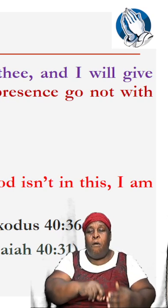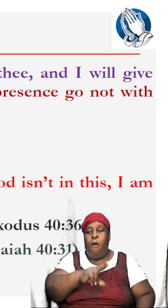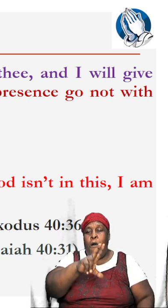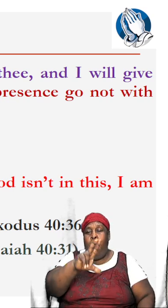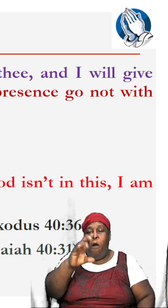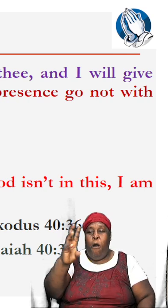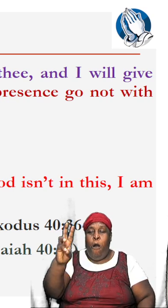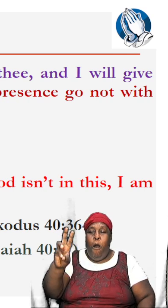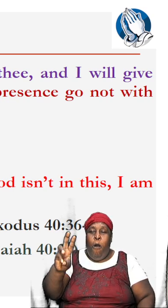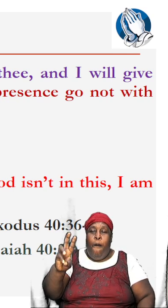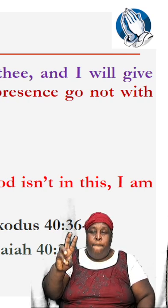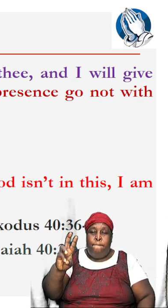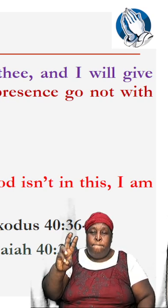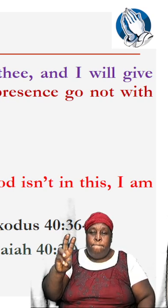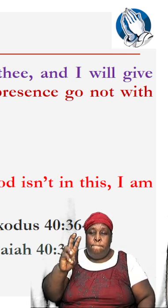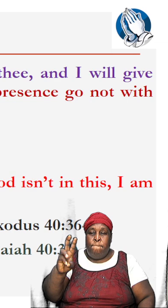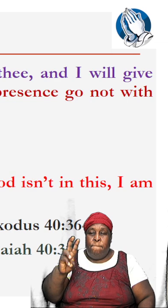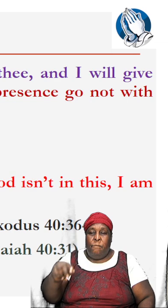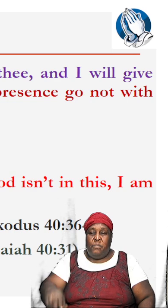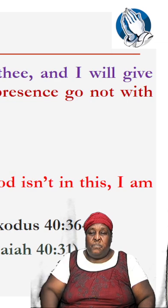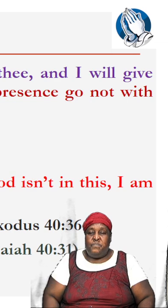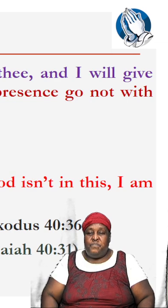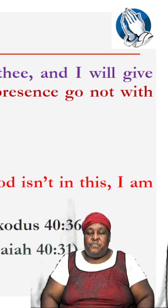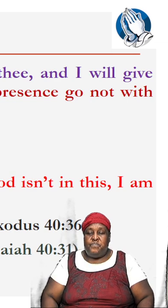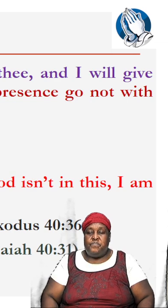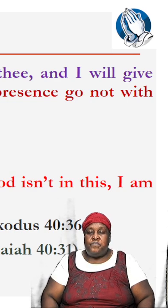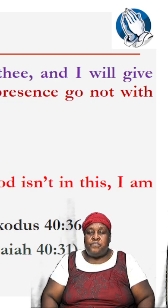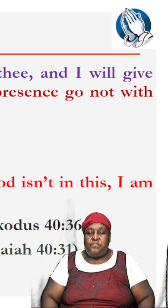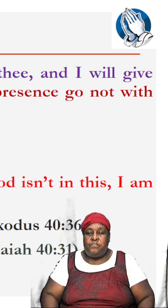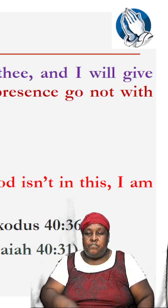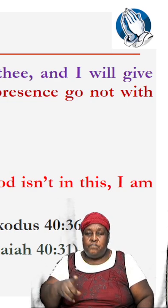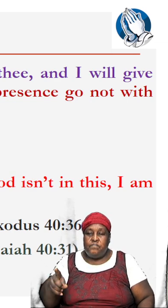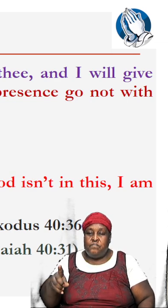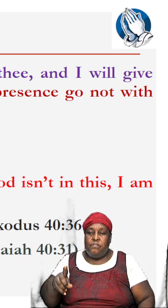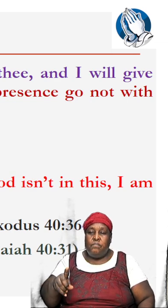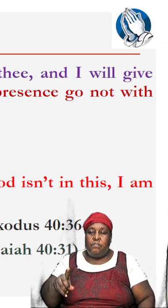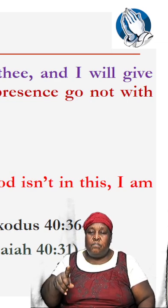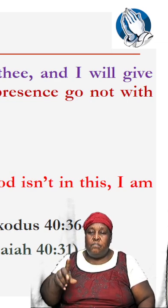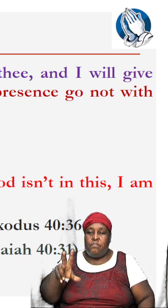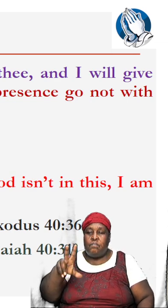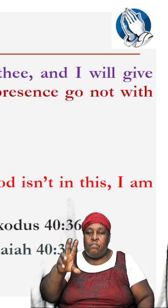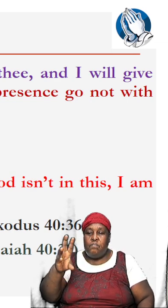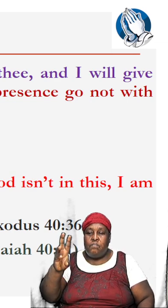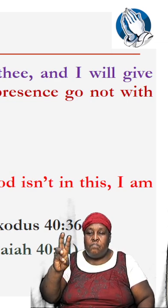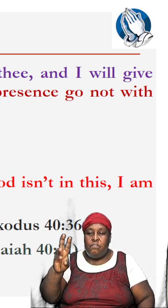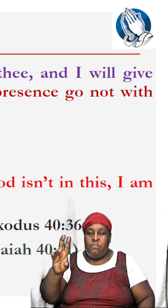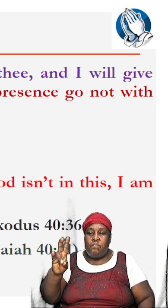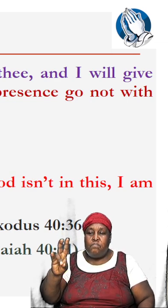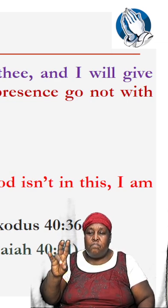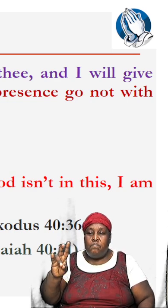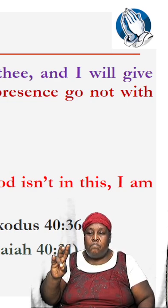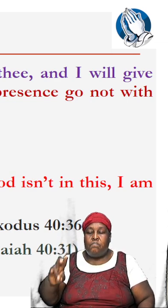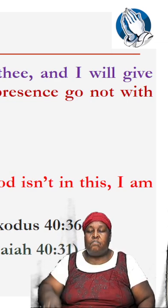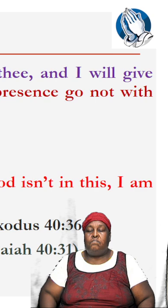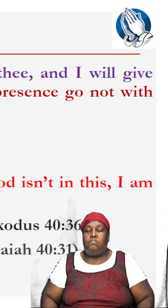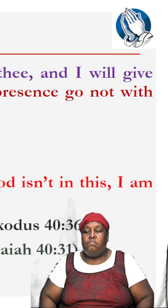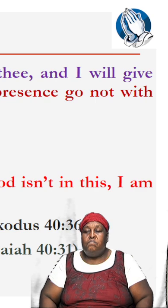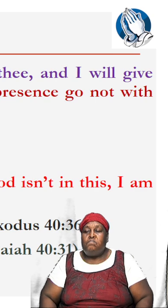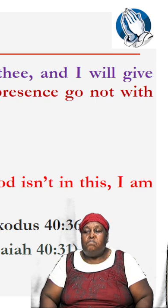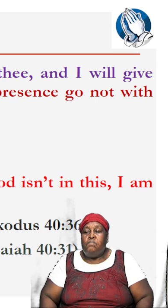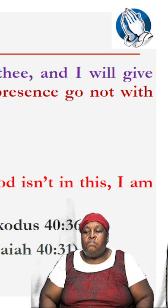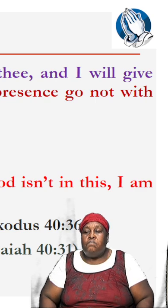36, praise God, to verse 37. Exodus chapter 40, from verse 36